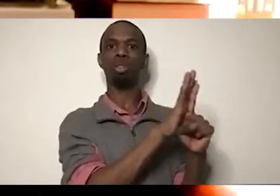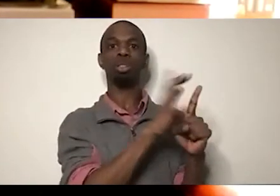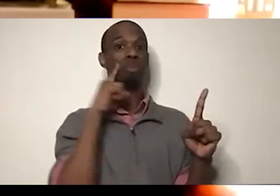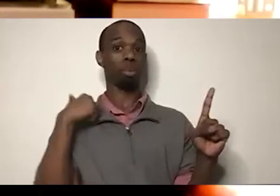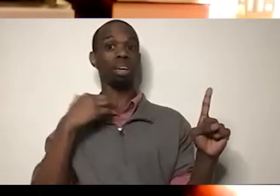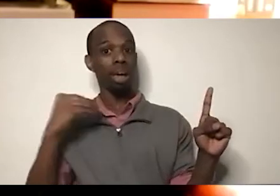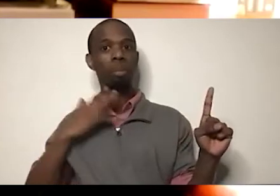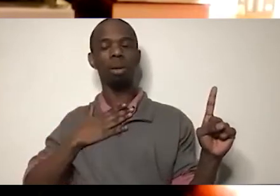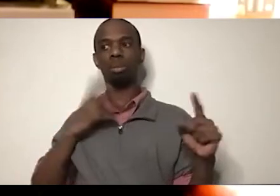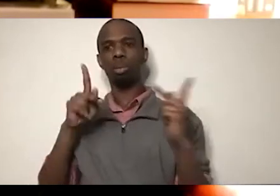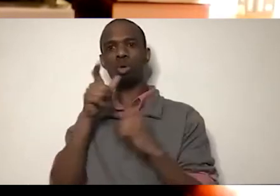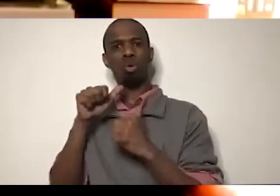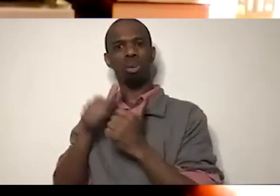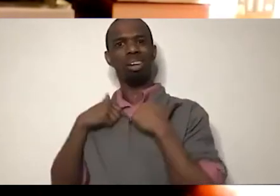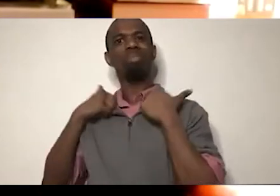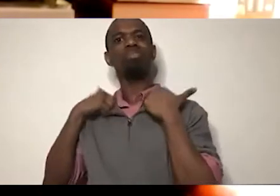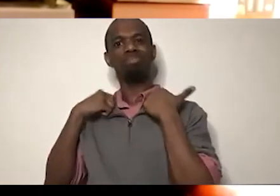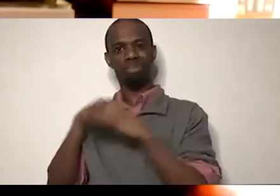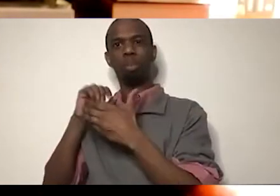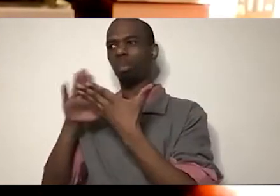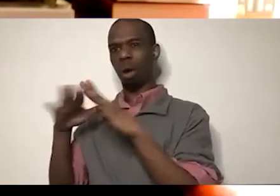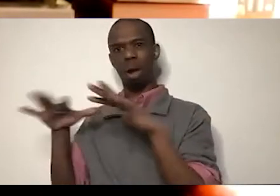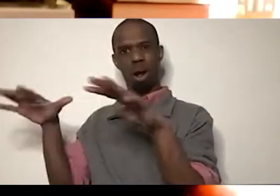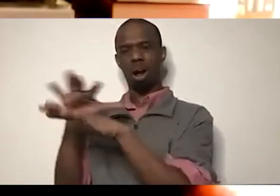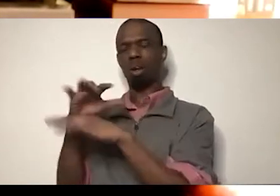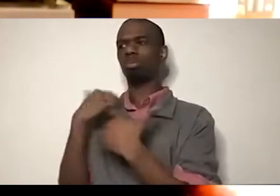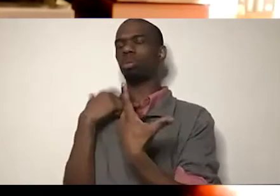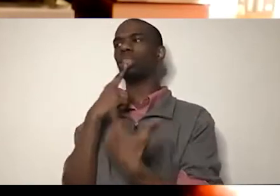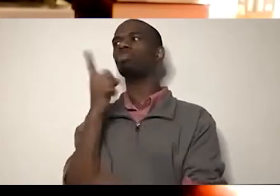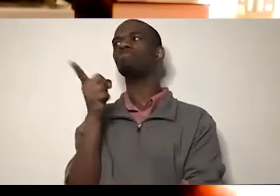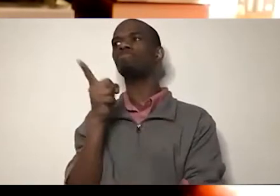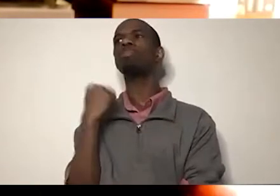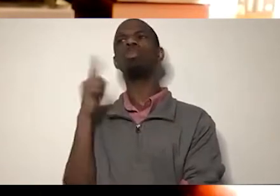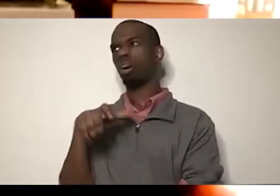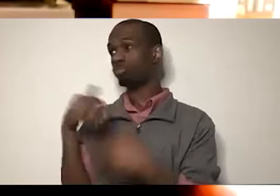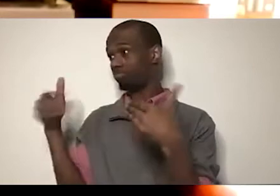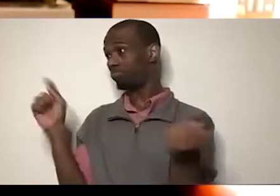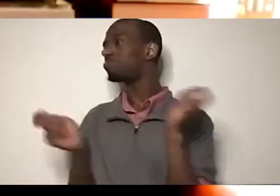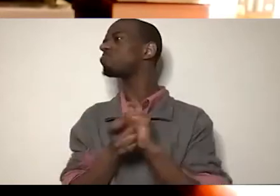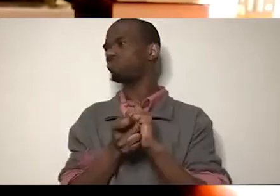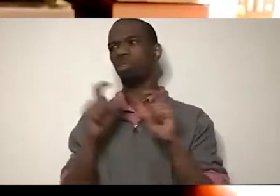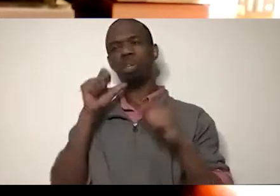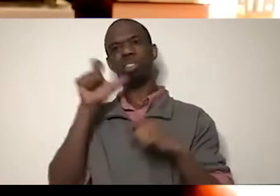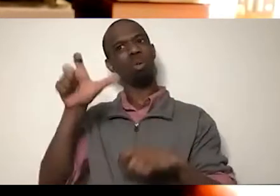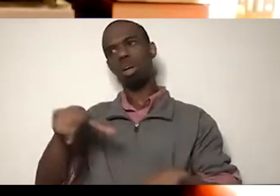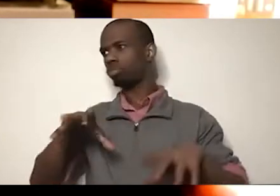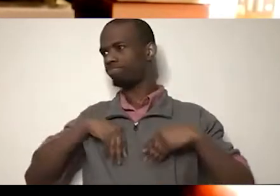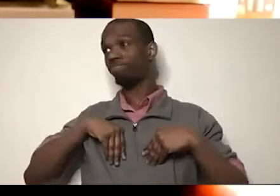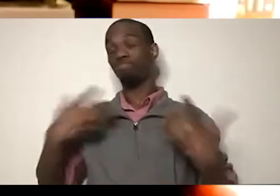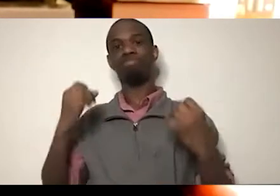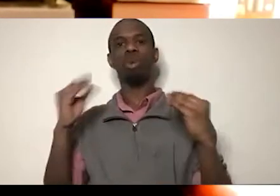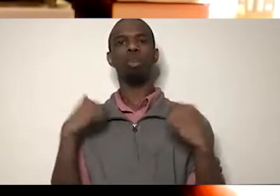community organizer. And ever since, we have used organizing and